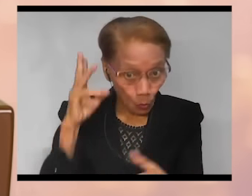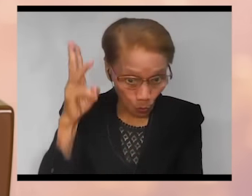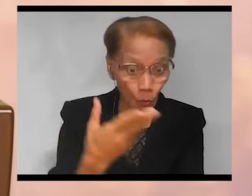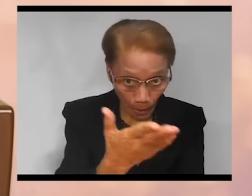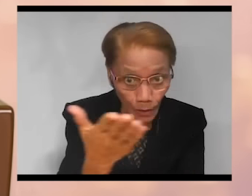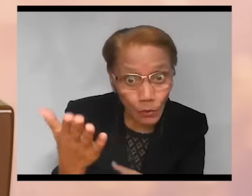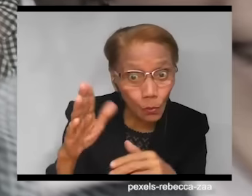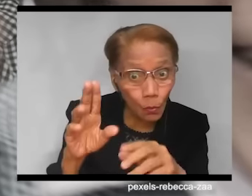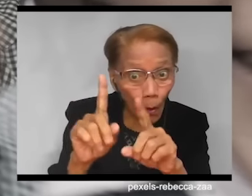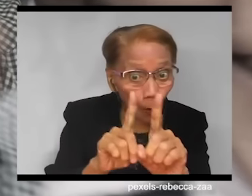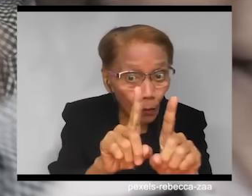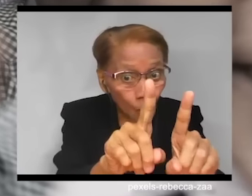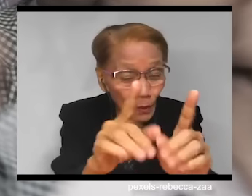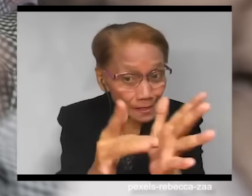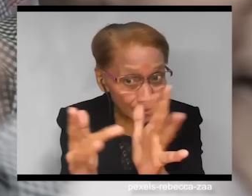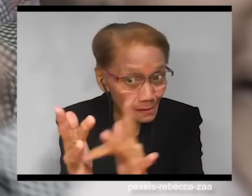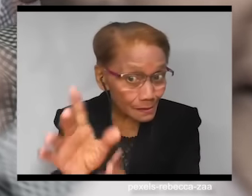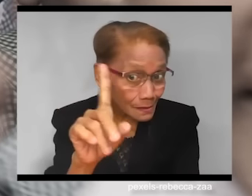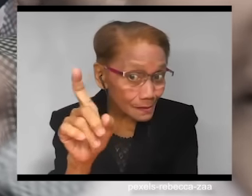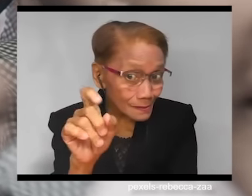Jesus?